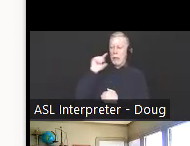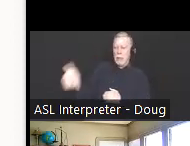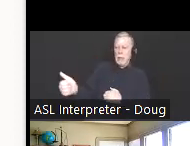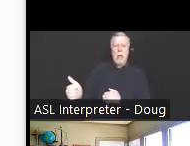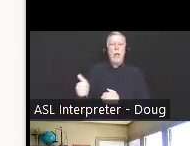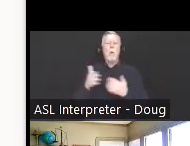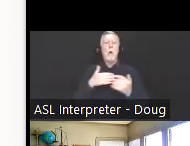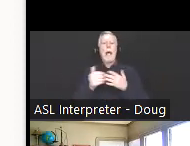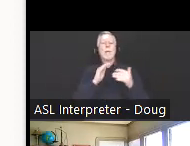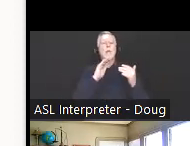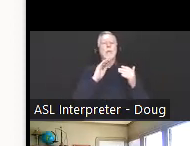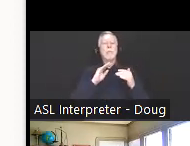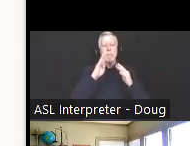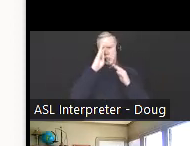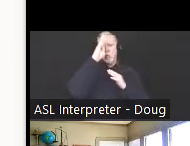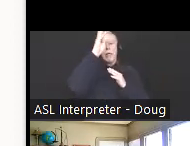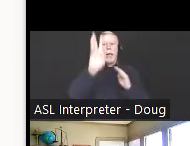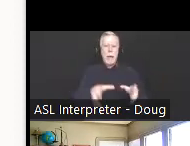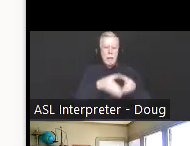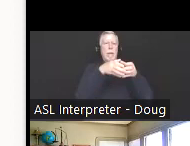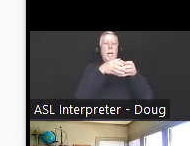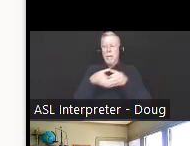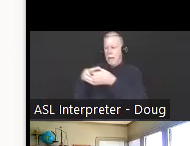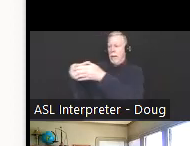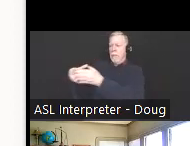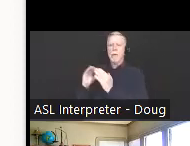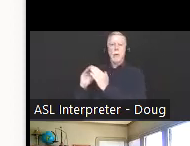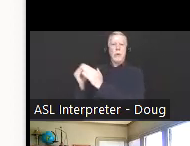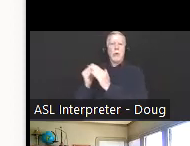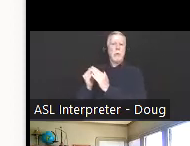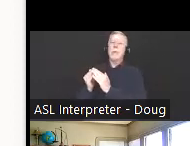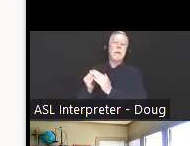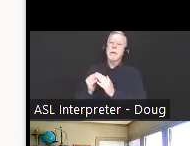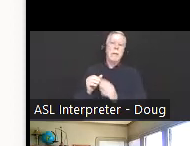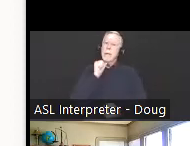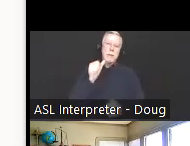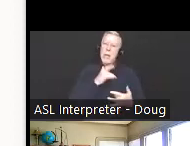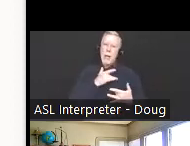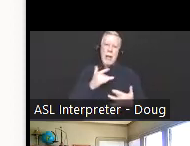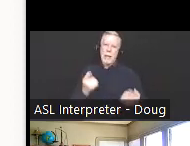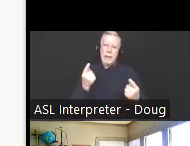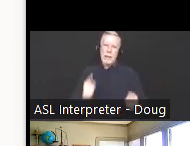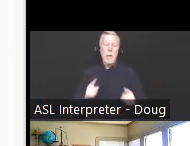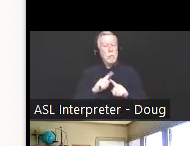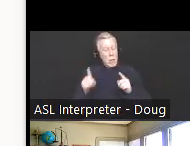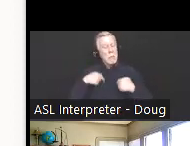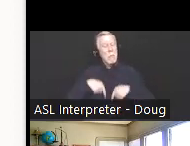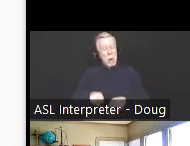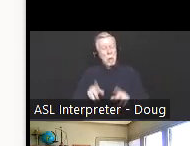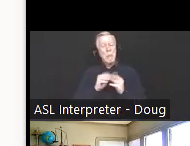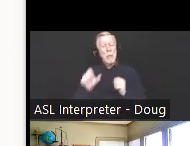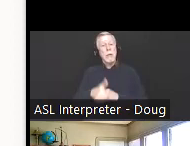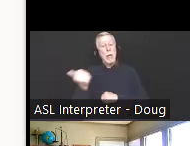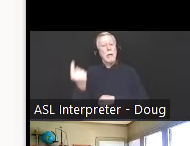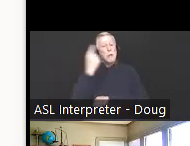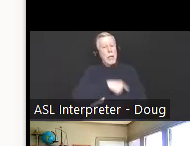it to community. Those are unlikely, although when we were meeting the other day, folks were able